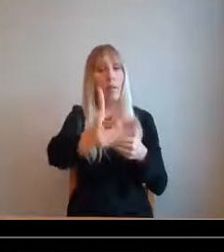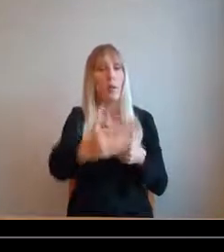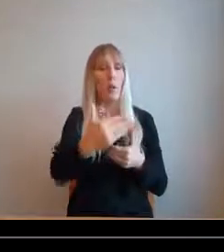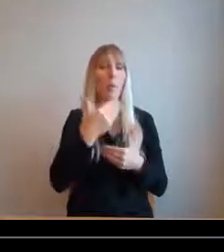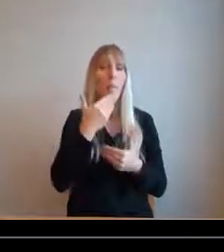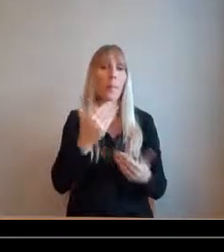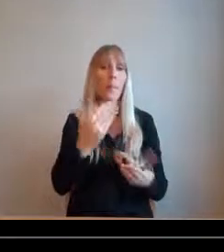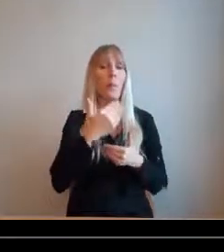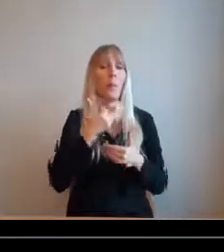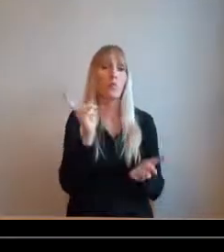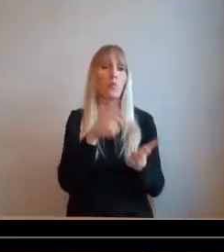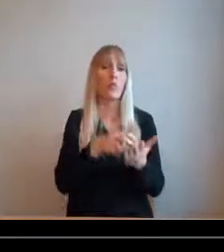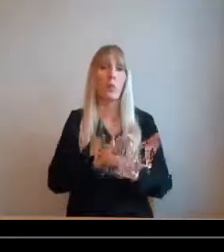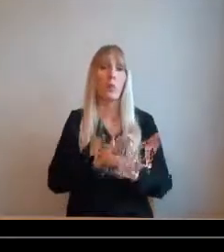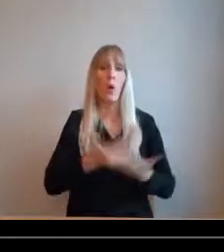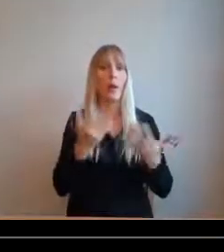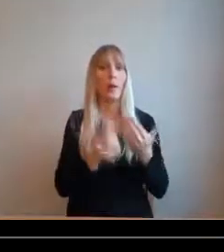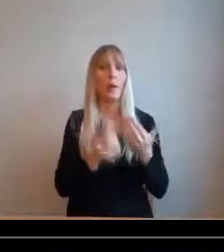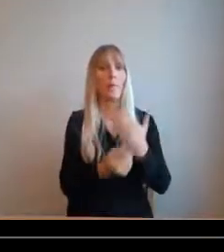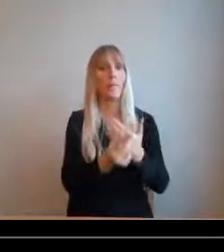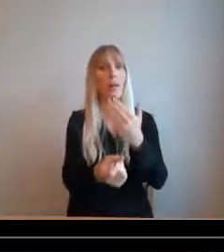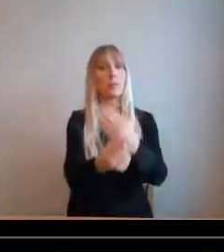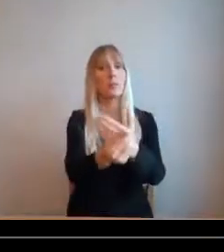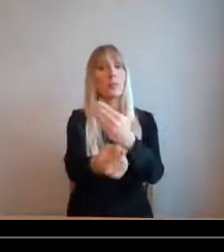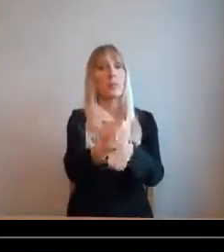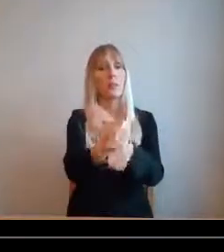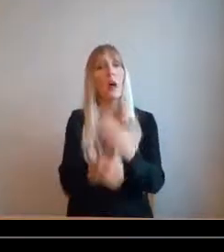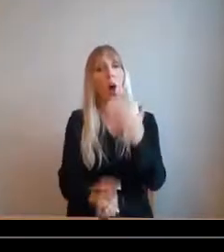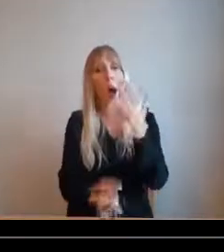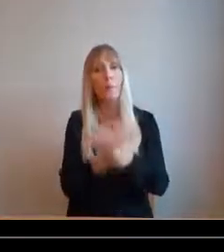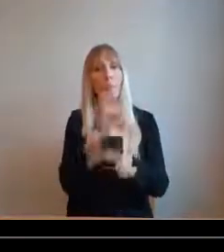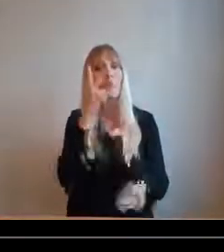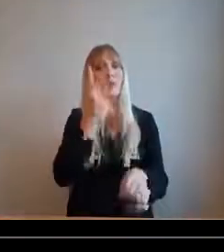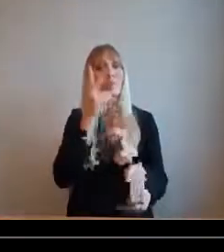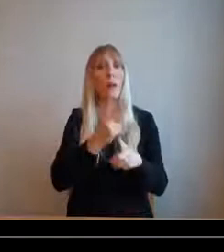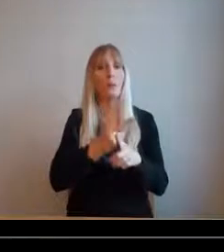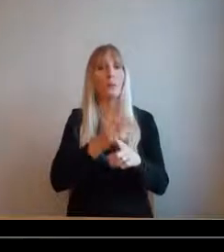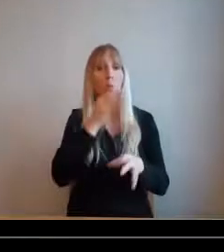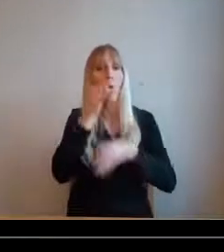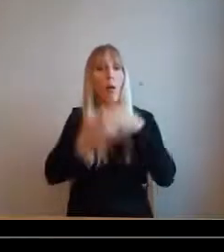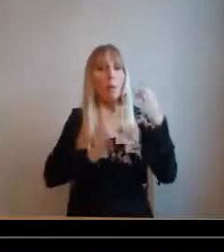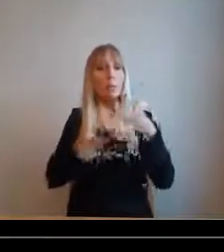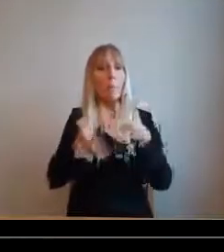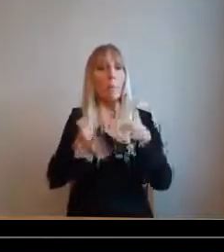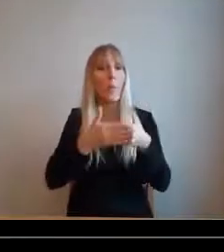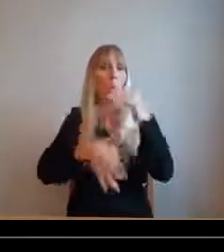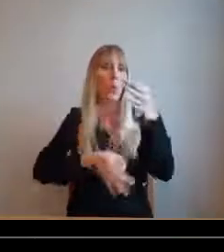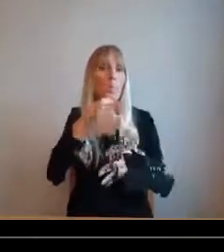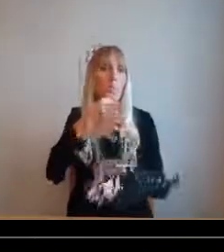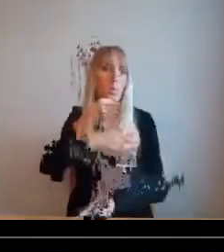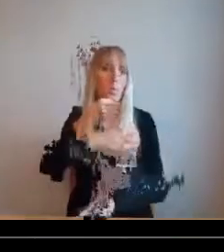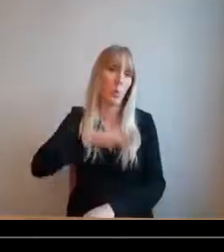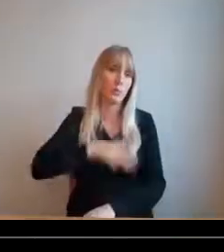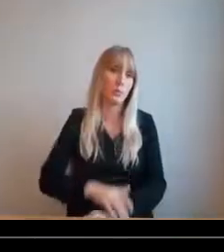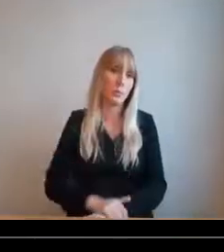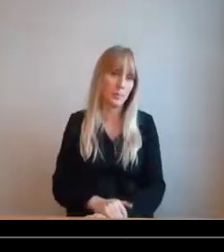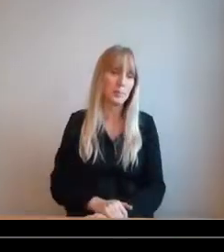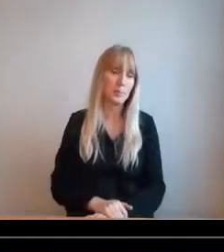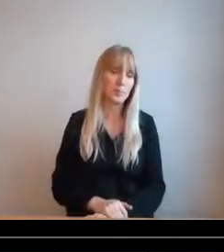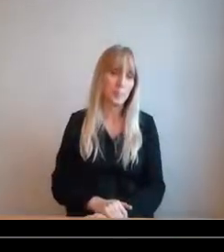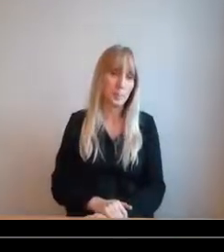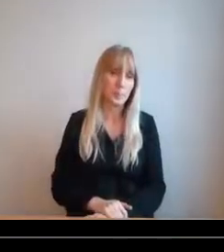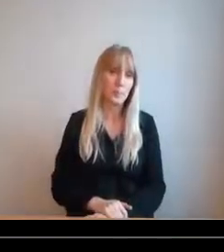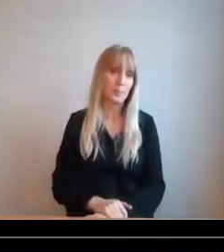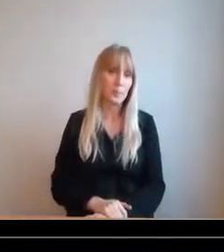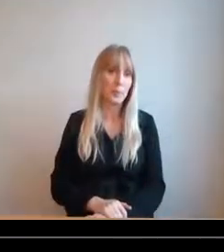free to register for one of those, and you'll have an opportunity to answer further questions if you to ask further questions if you'd like